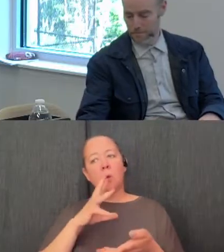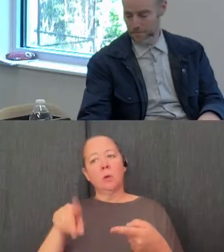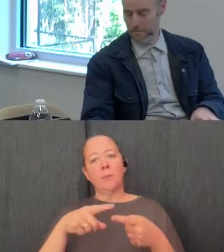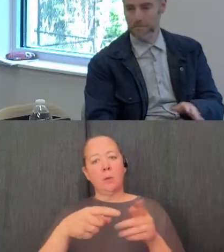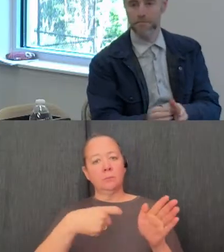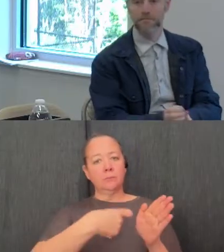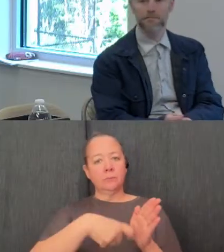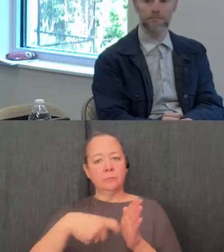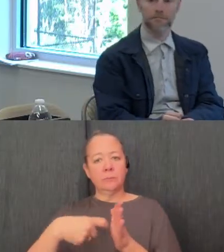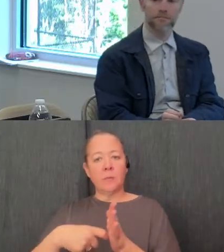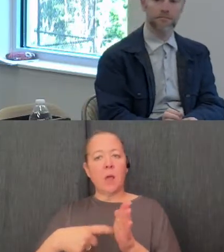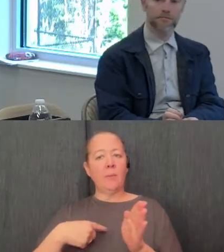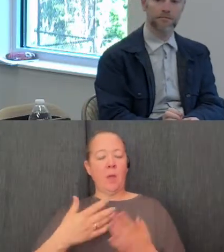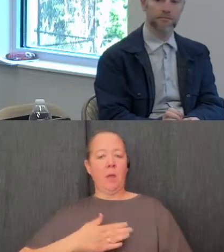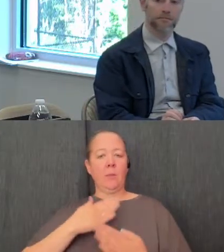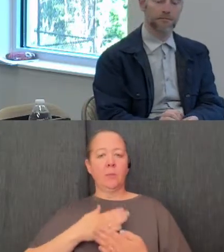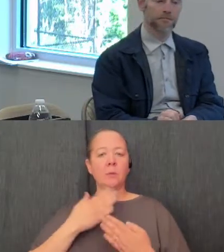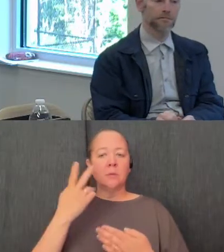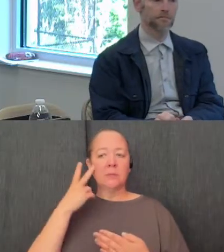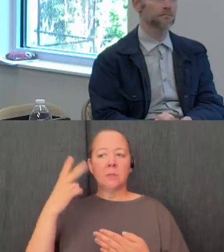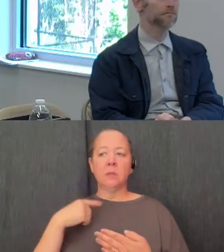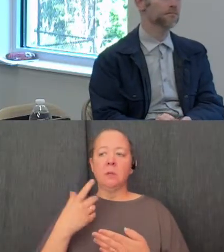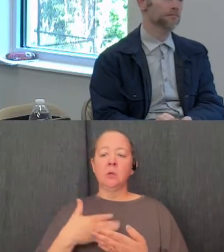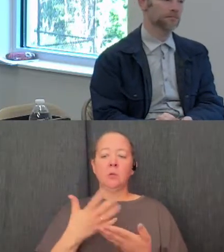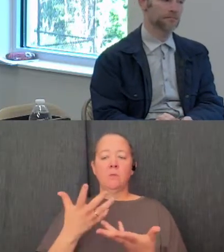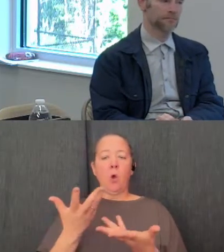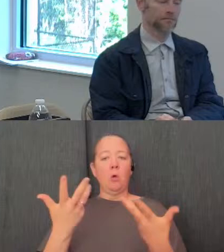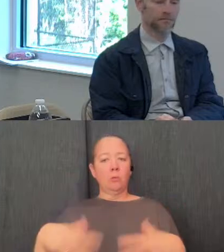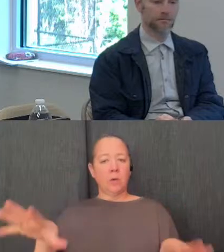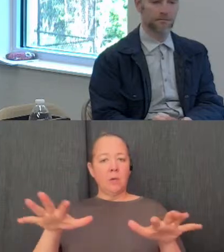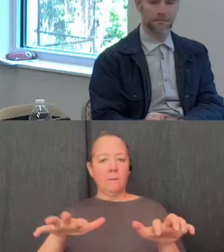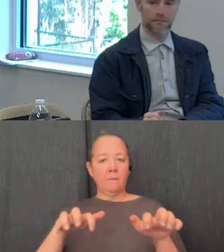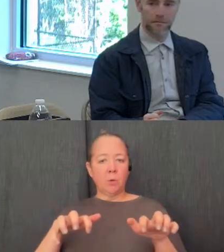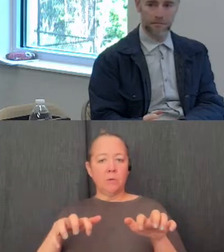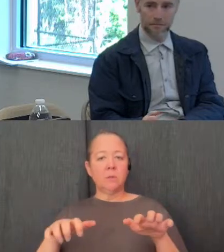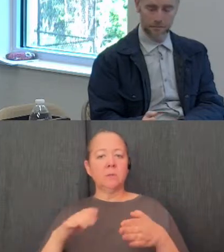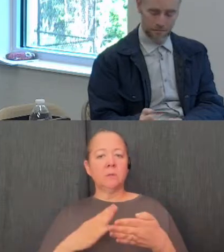you've already frozen some unnecessary